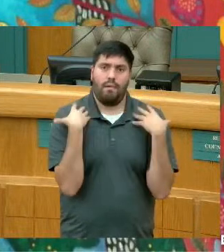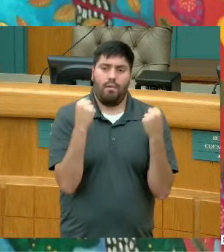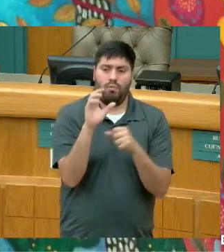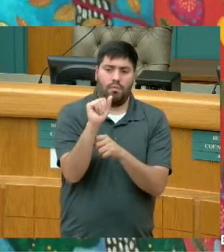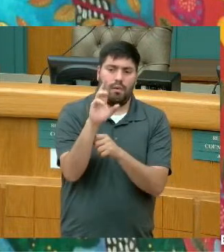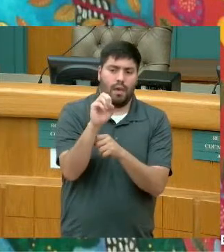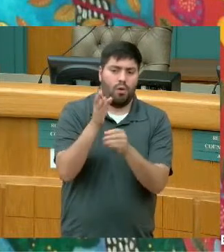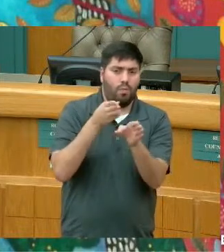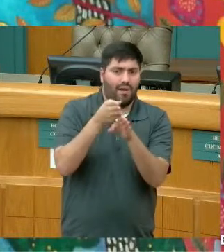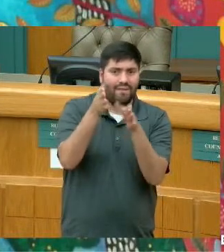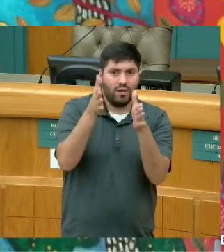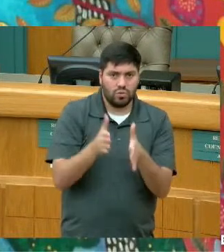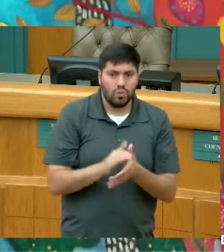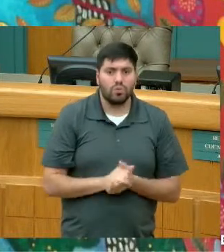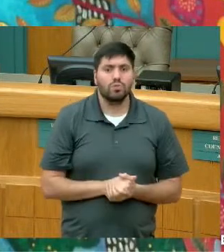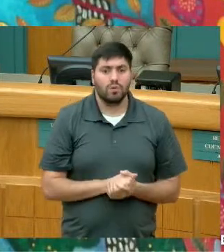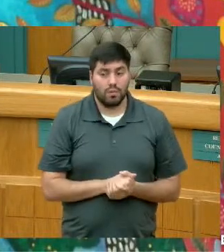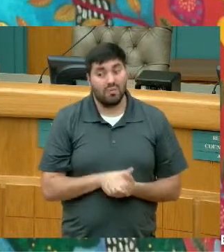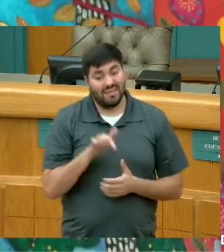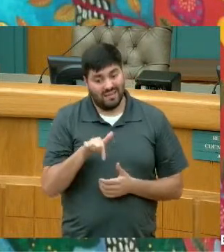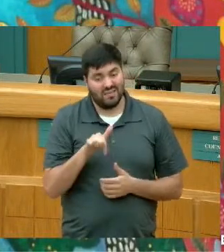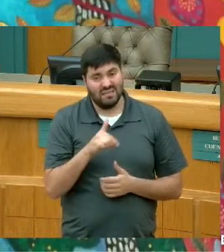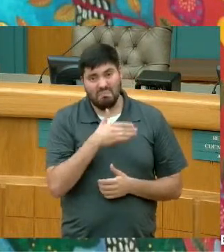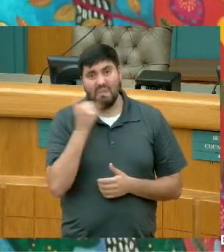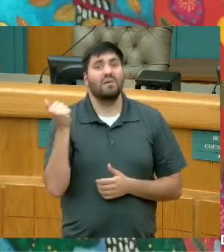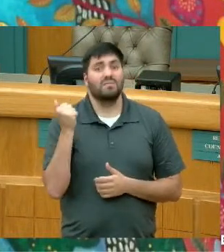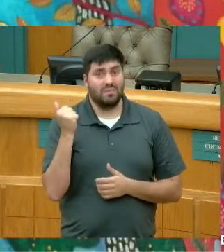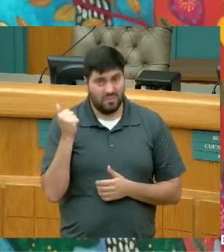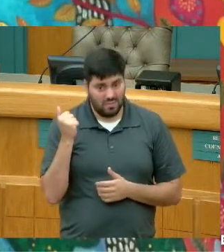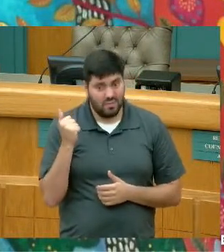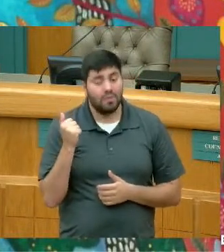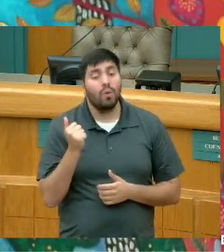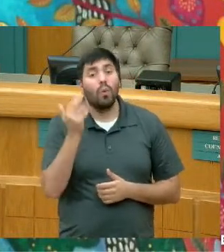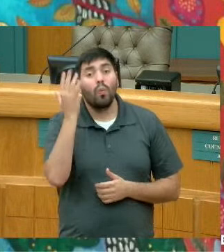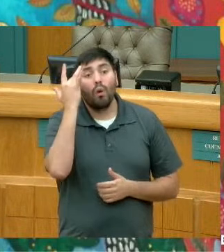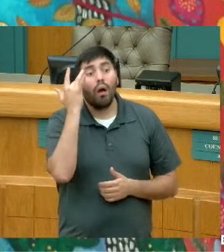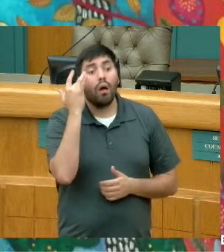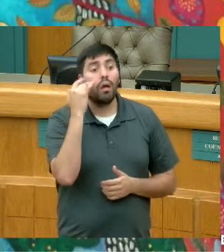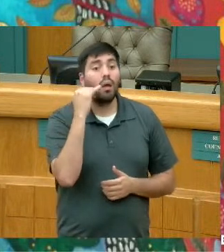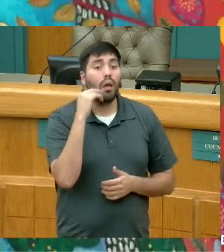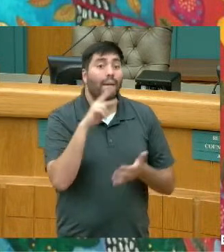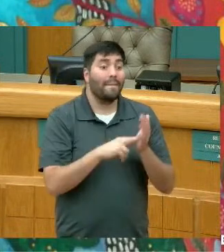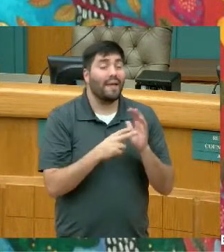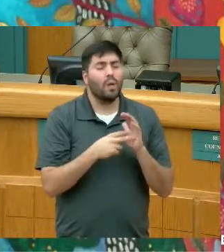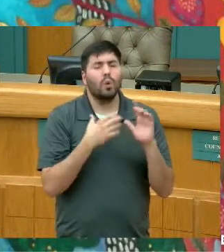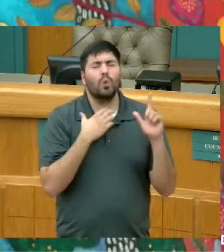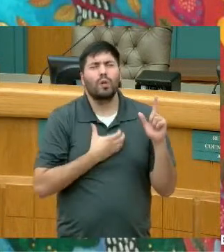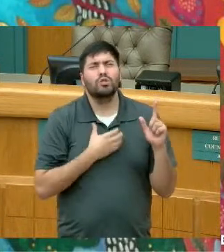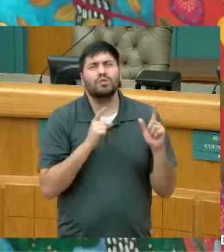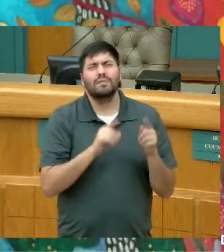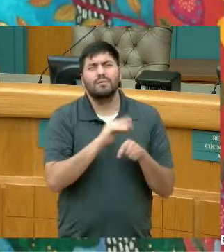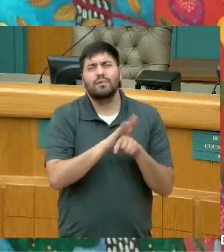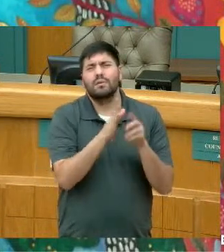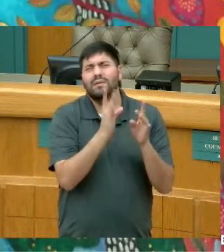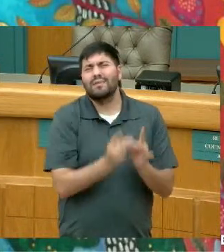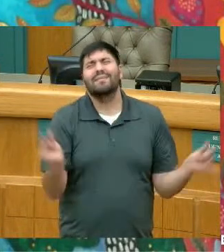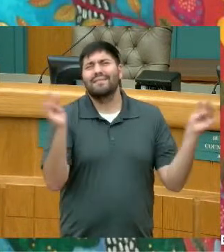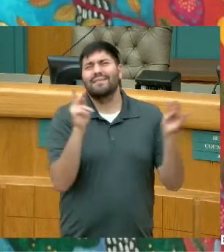healthcare professionals saying this is the best thing for us, because you can't wish it away in 2